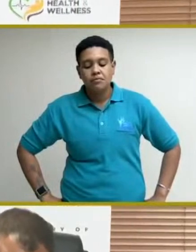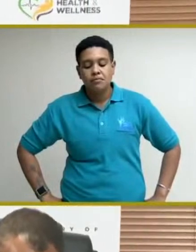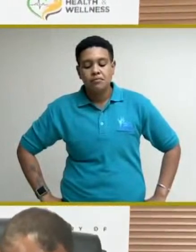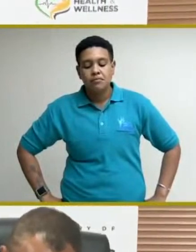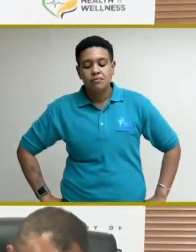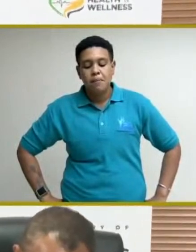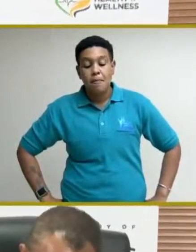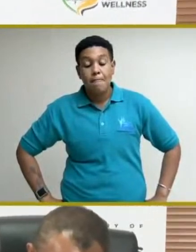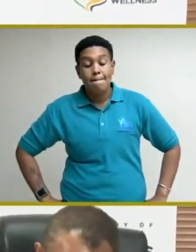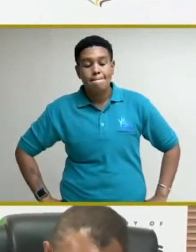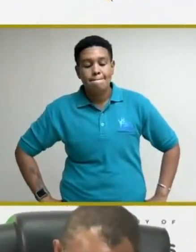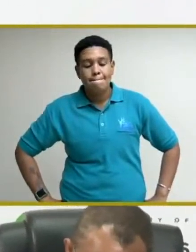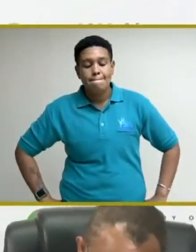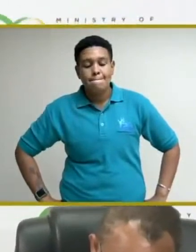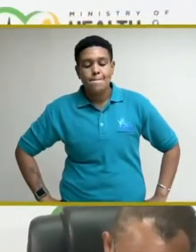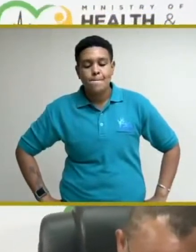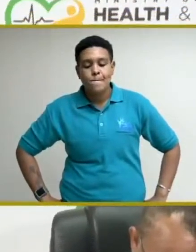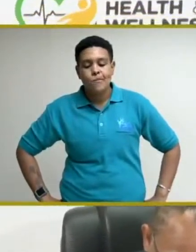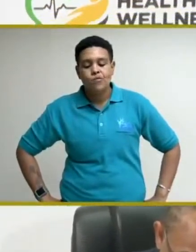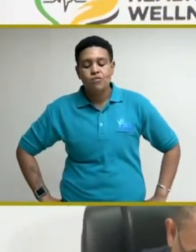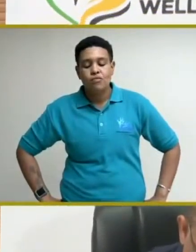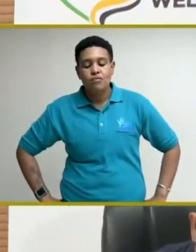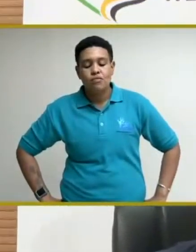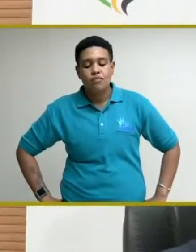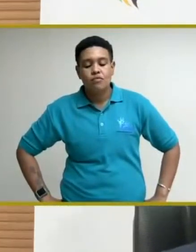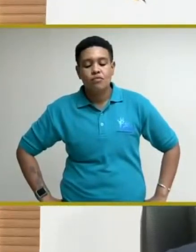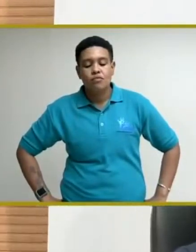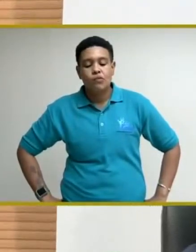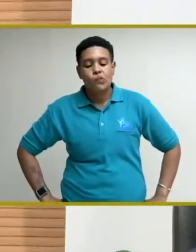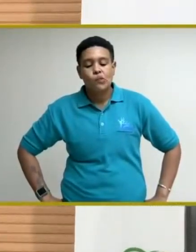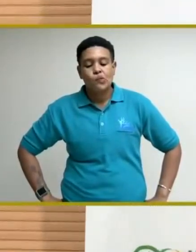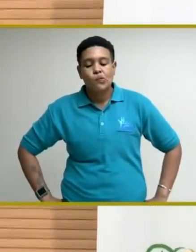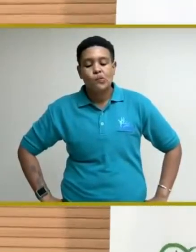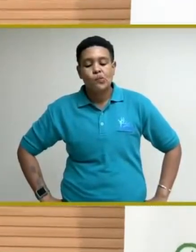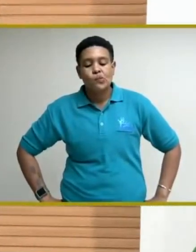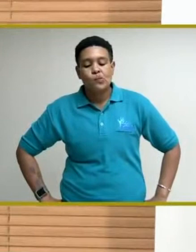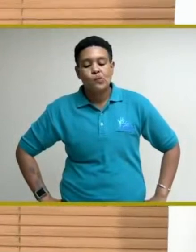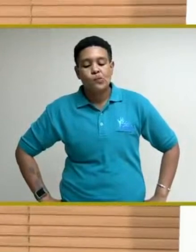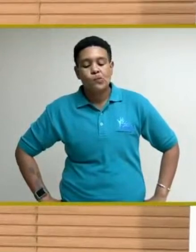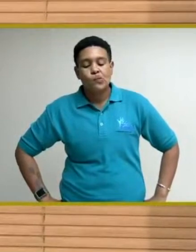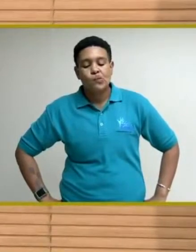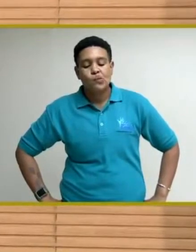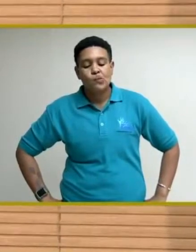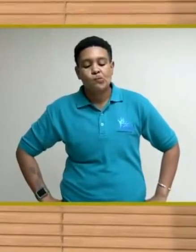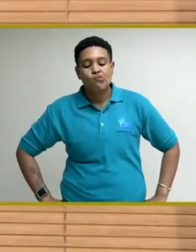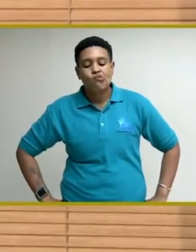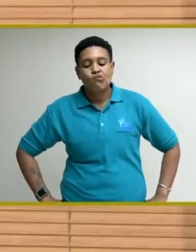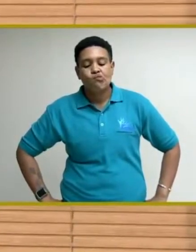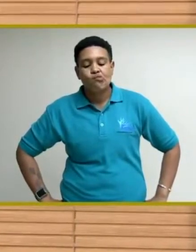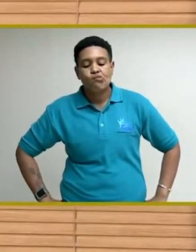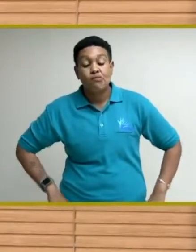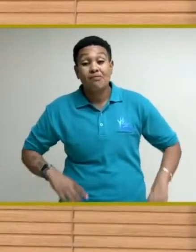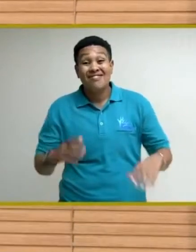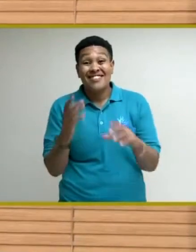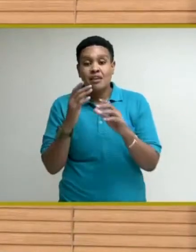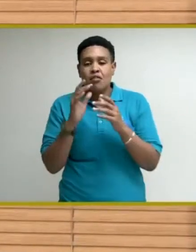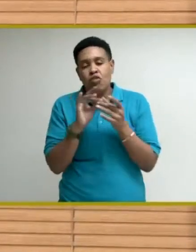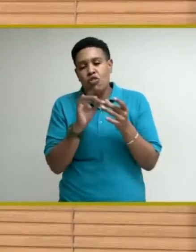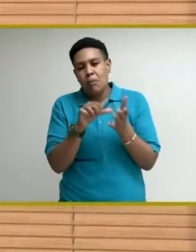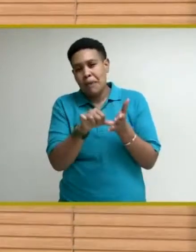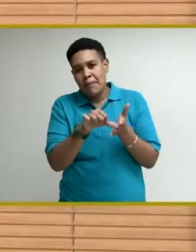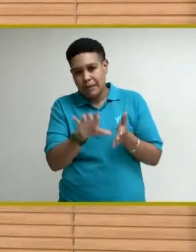we do recognize that over the past weeks, we have had quite a number of